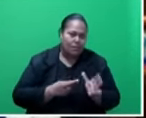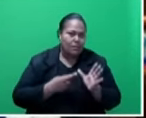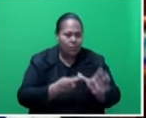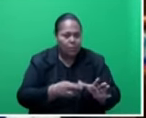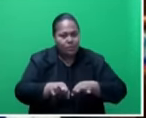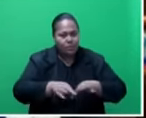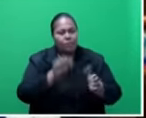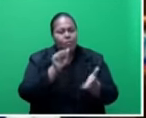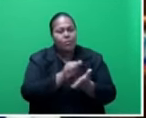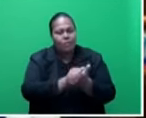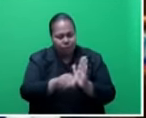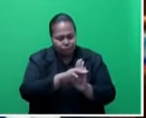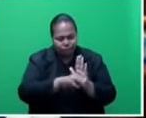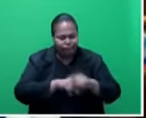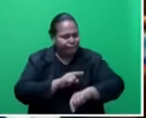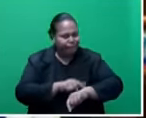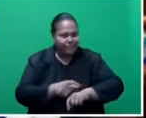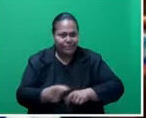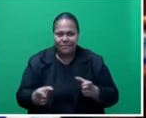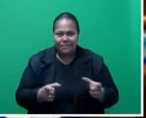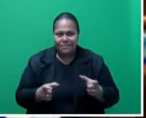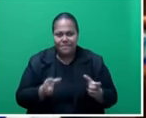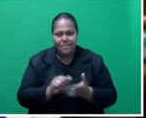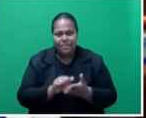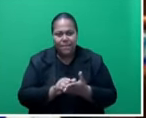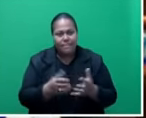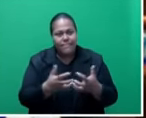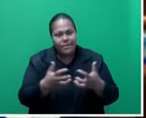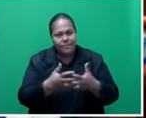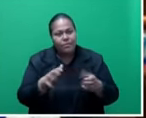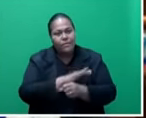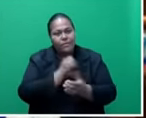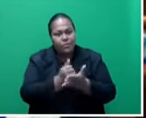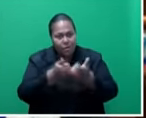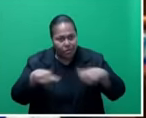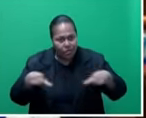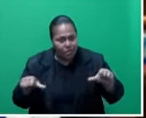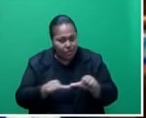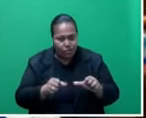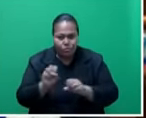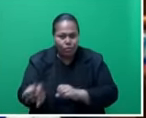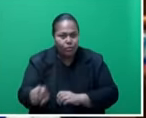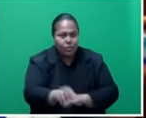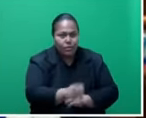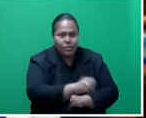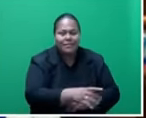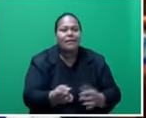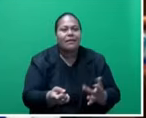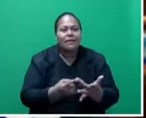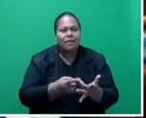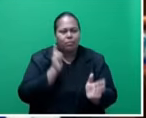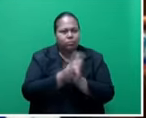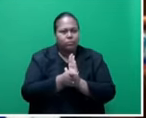in a more timely and well-coordinated manner, ensuring distribution of agriculture rehabilitation items within few days after